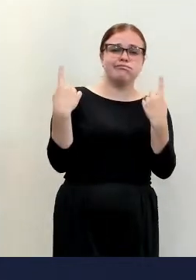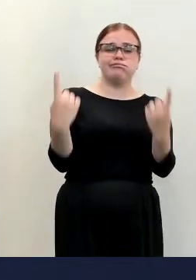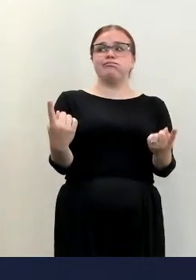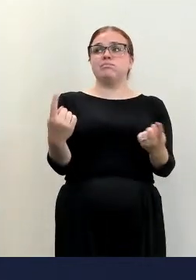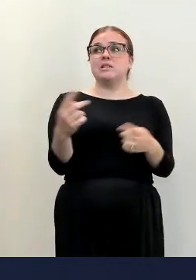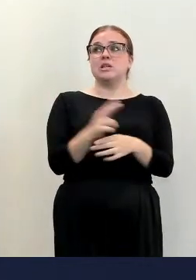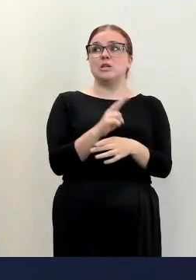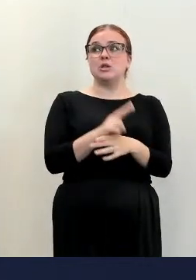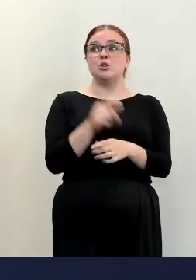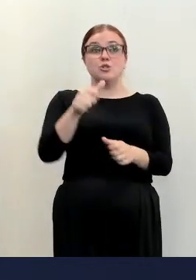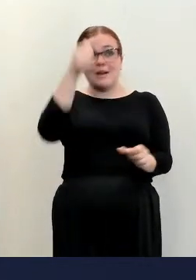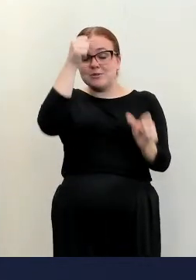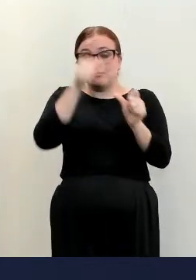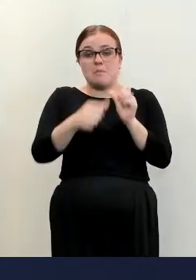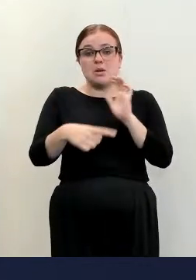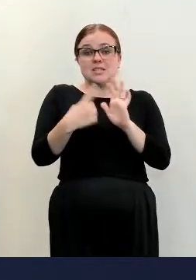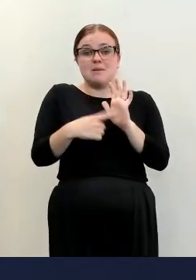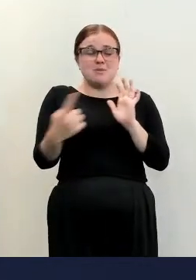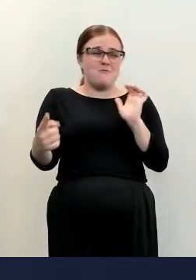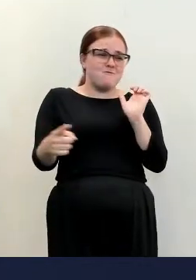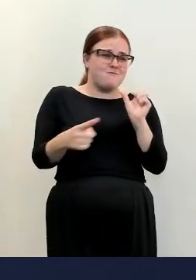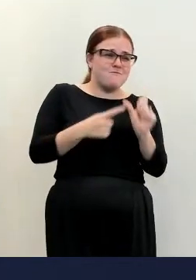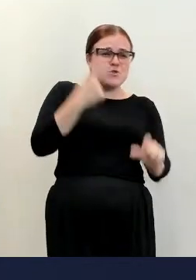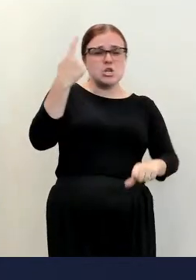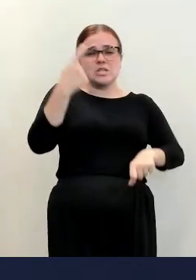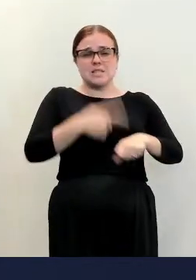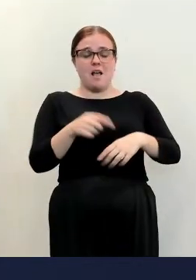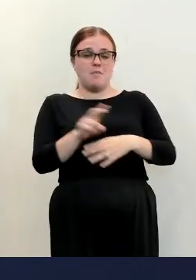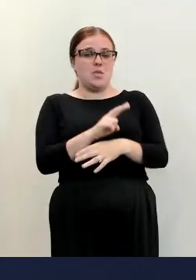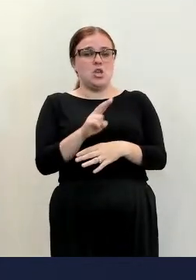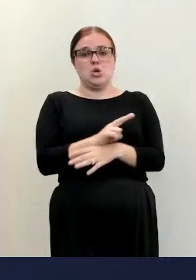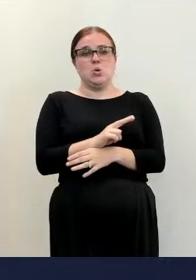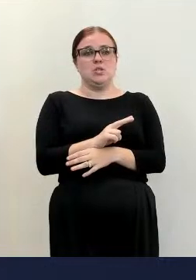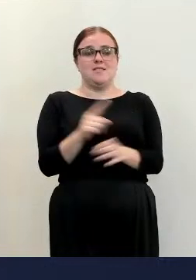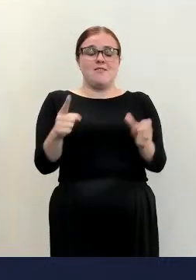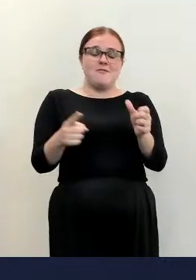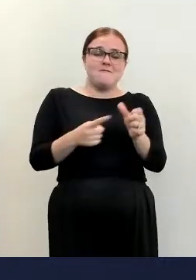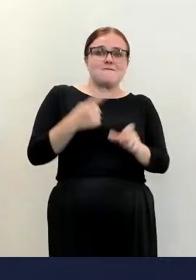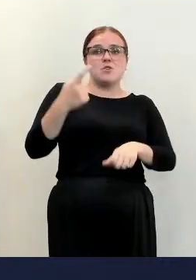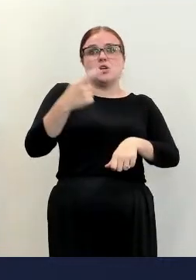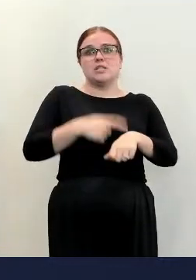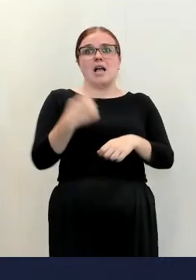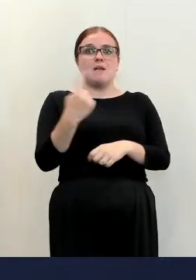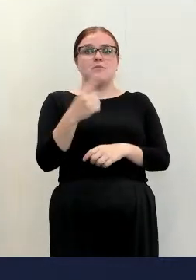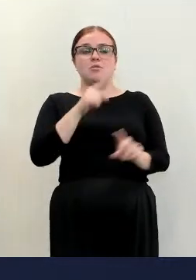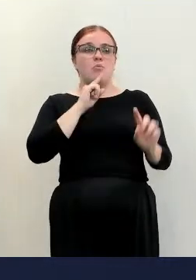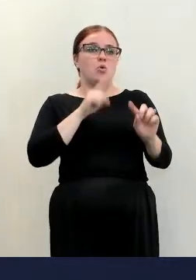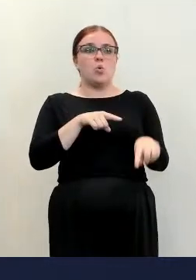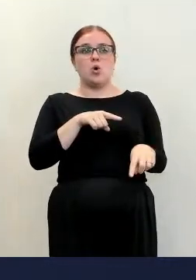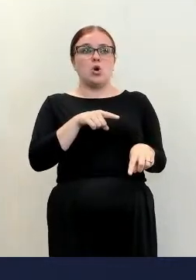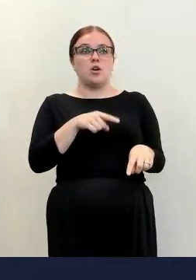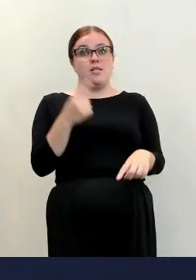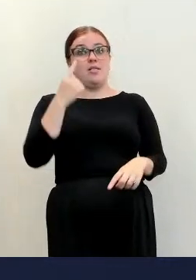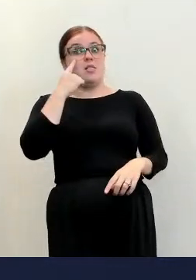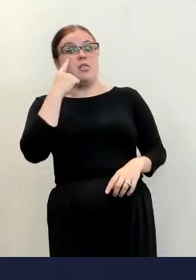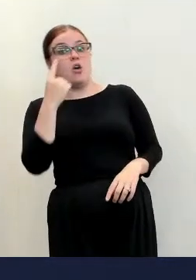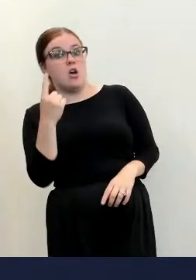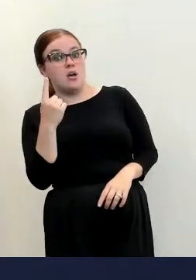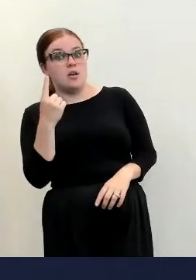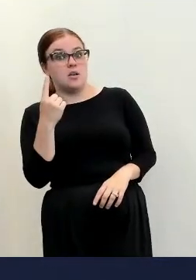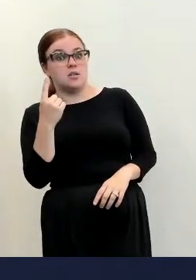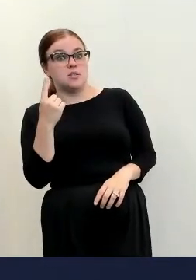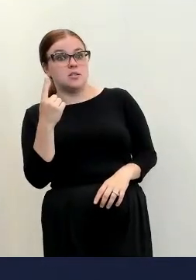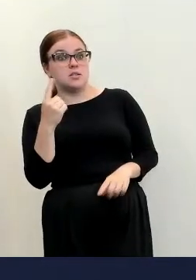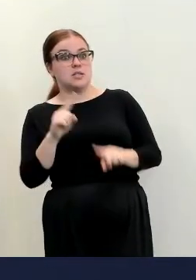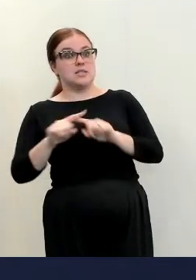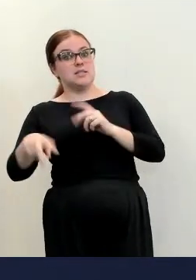the thing you got to remember. It could be the first time someone uses cocaine. It could be the first time someone ordered what they thought